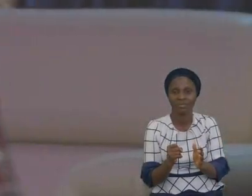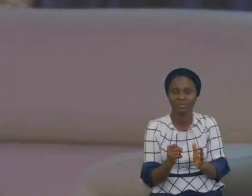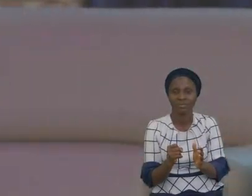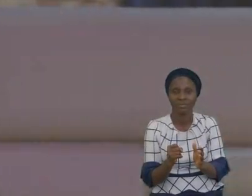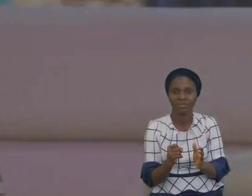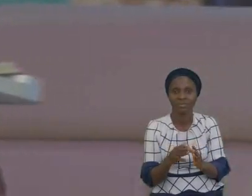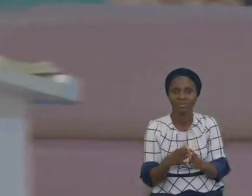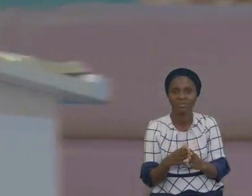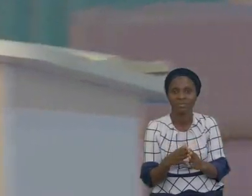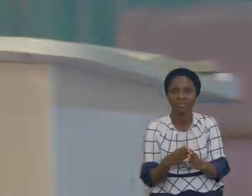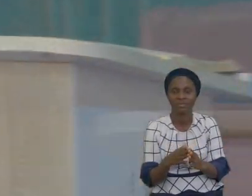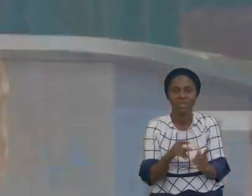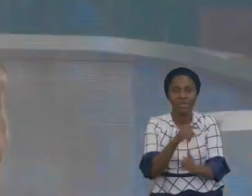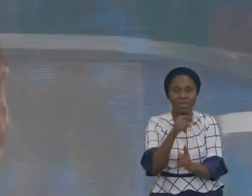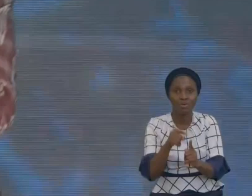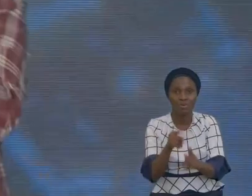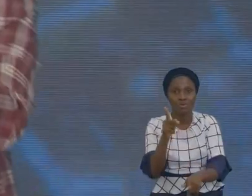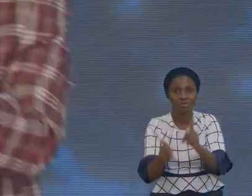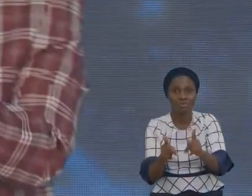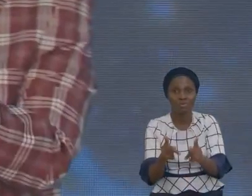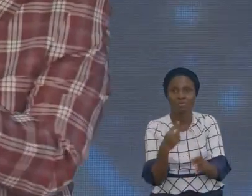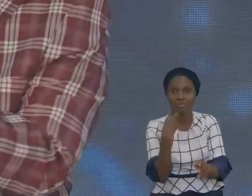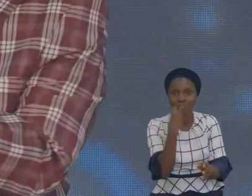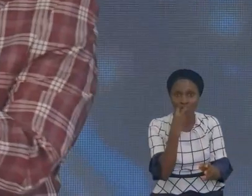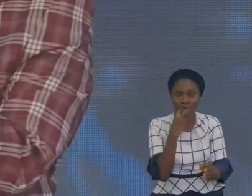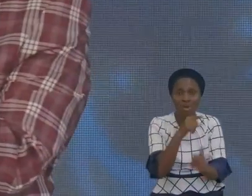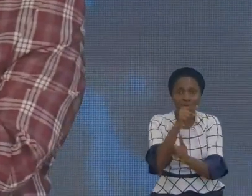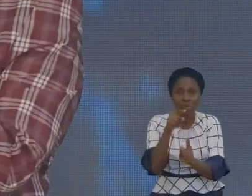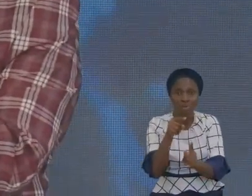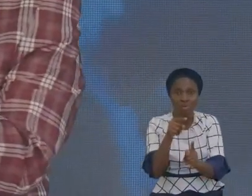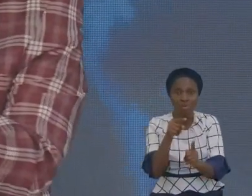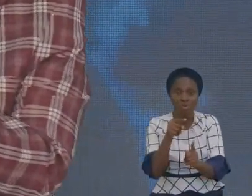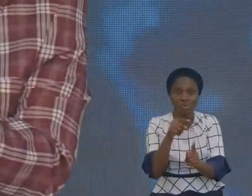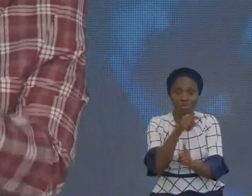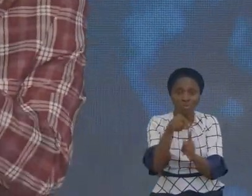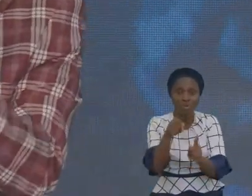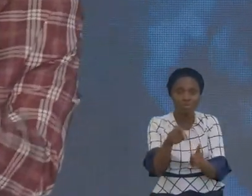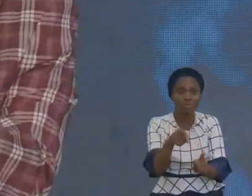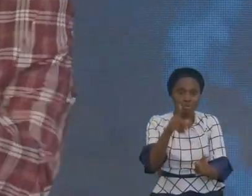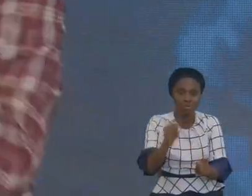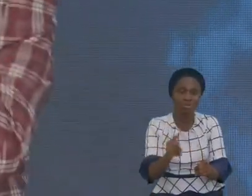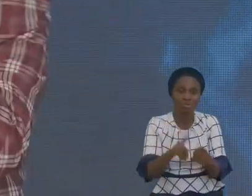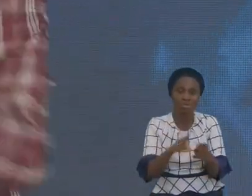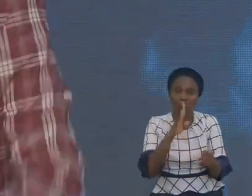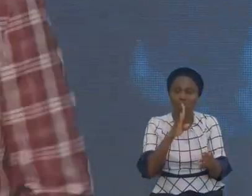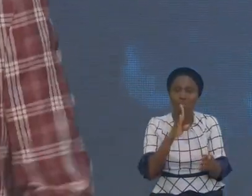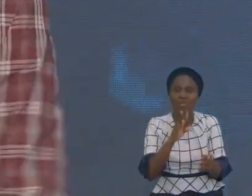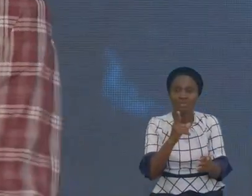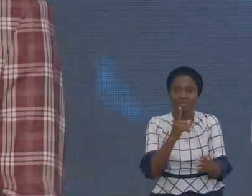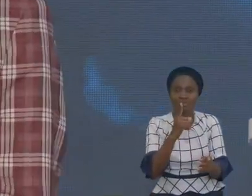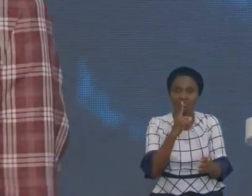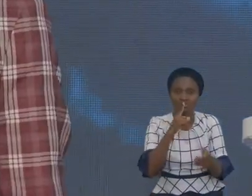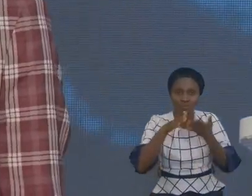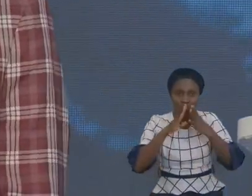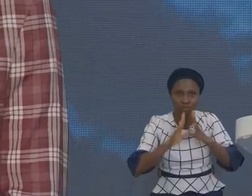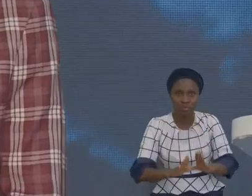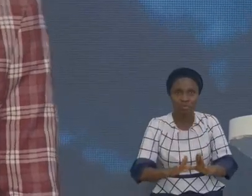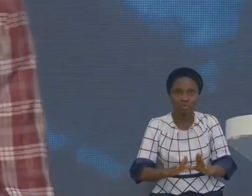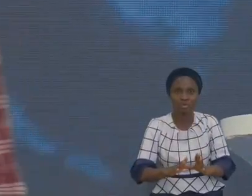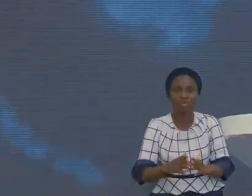Many people talk and talk, and they do not look at the weight or the value of the things they talk.